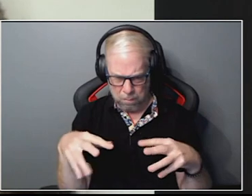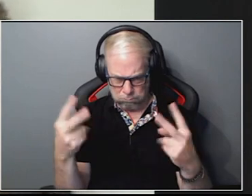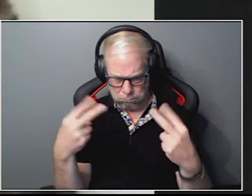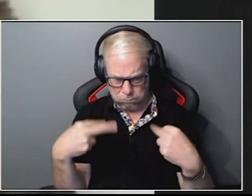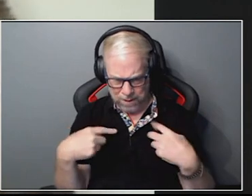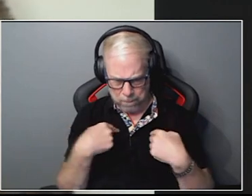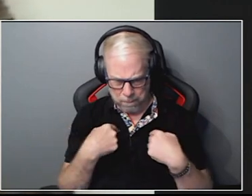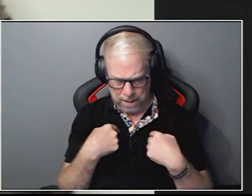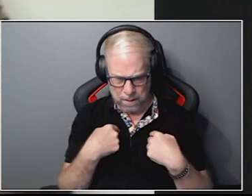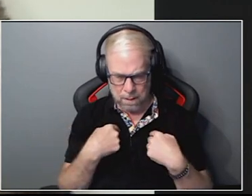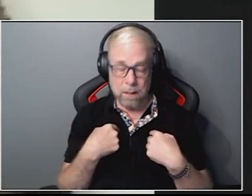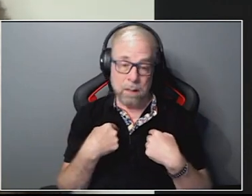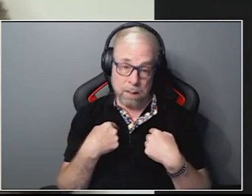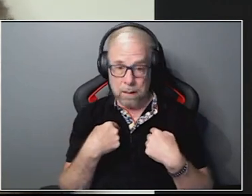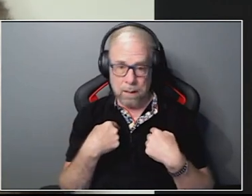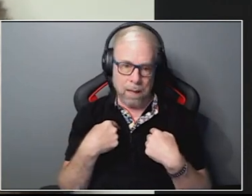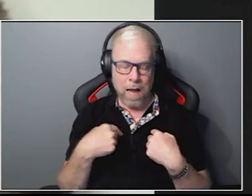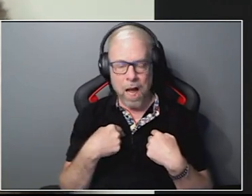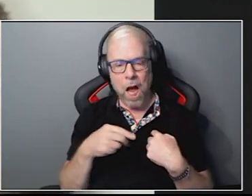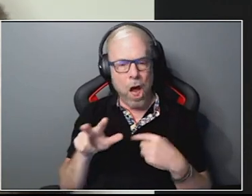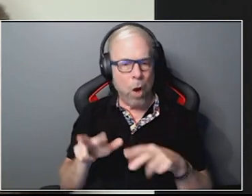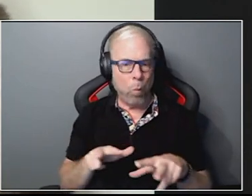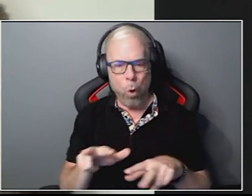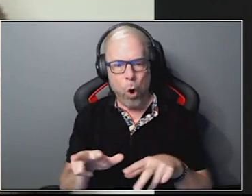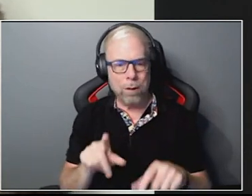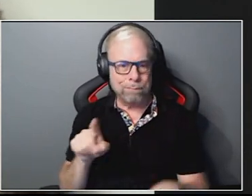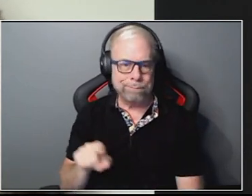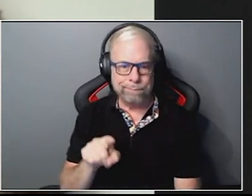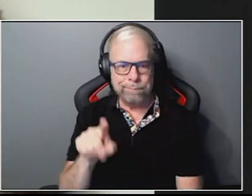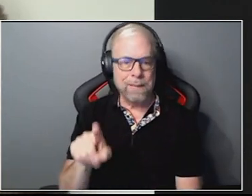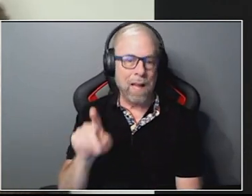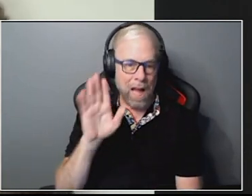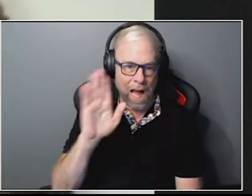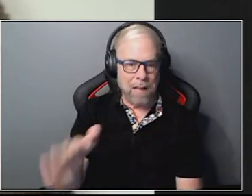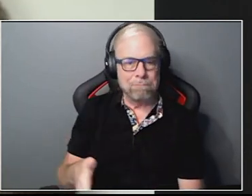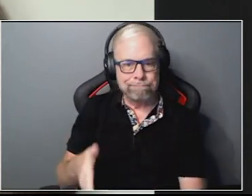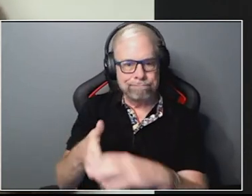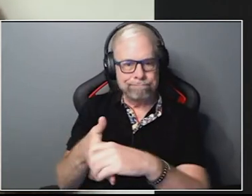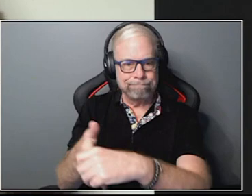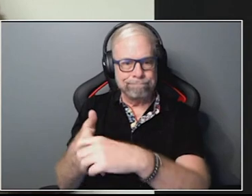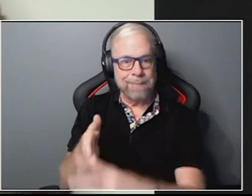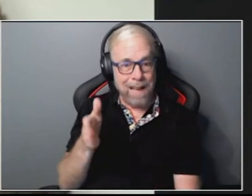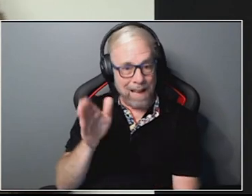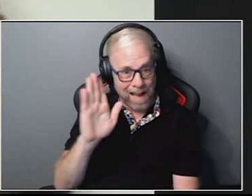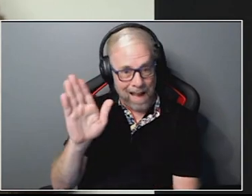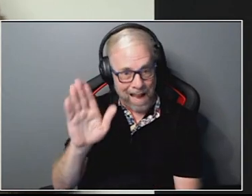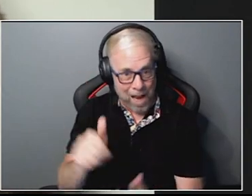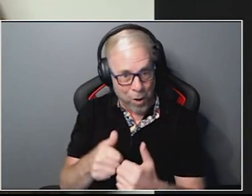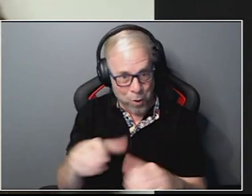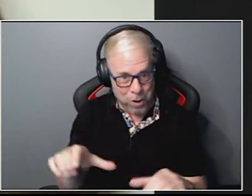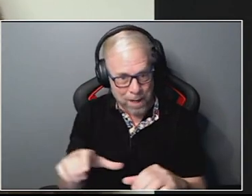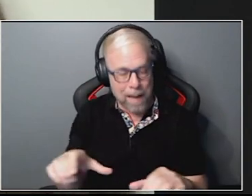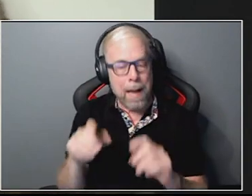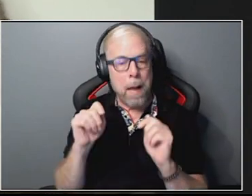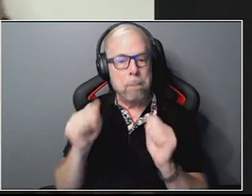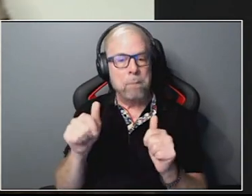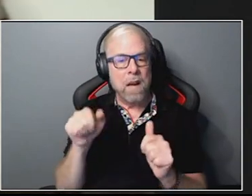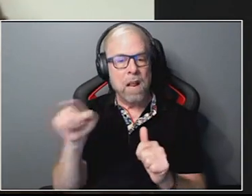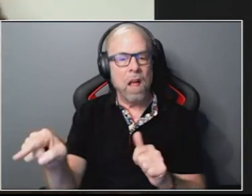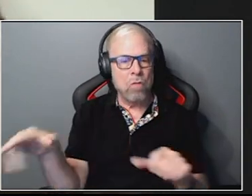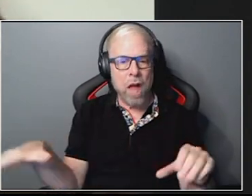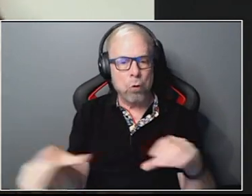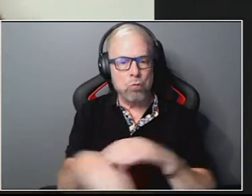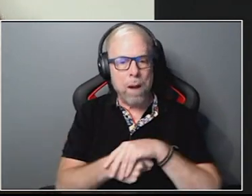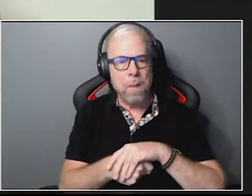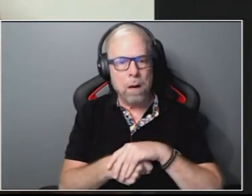So I walk up to, and I, you know, reach out to say hello and how you doing, and immediately they grab my hand and